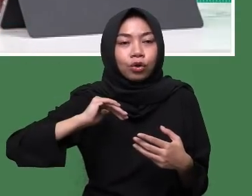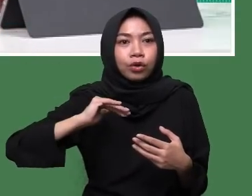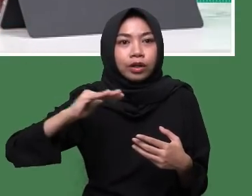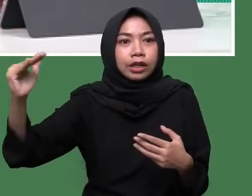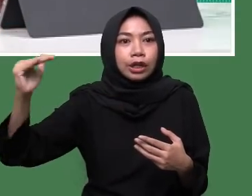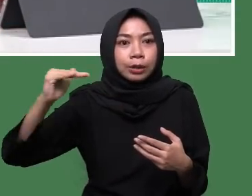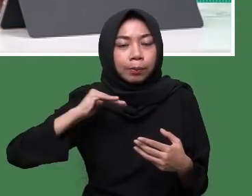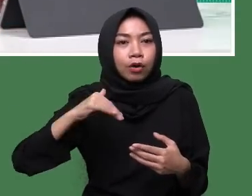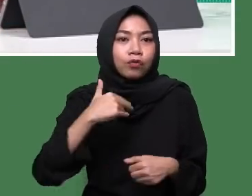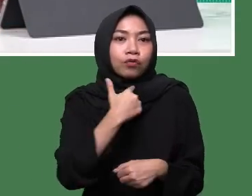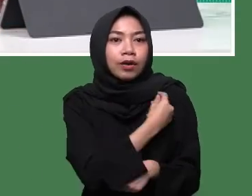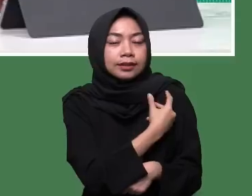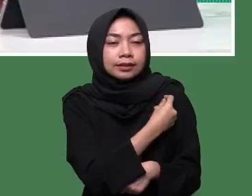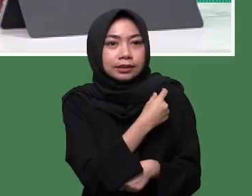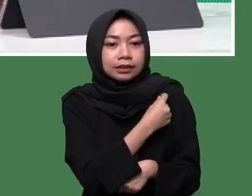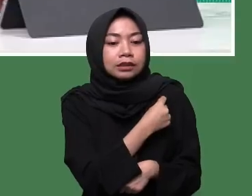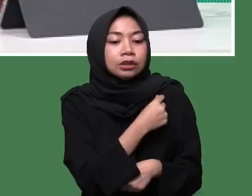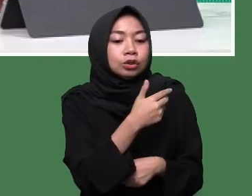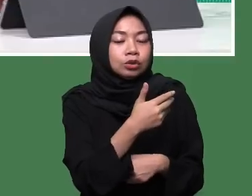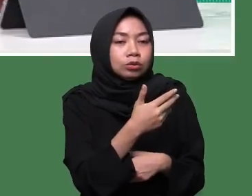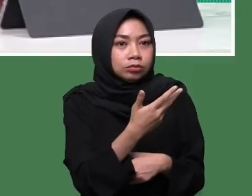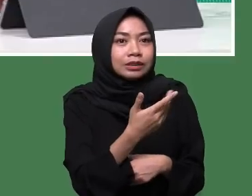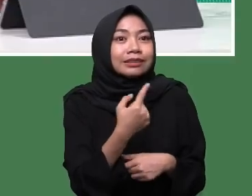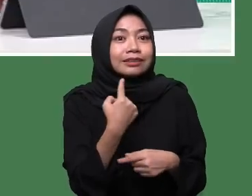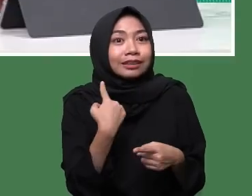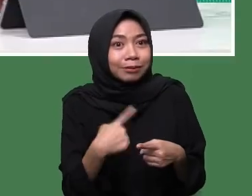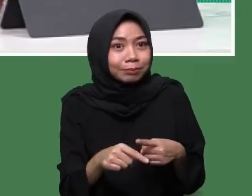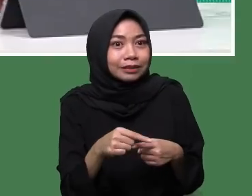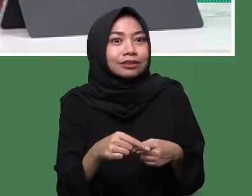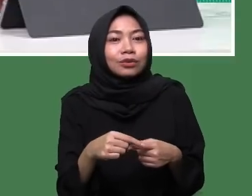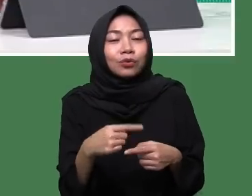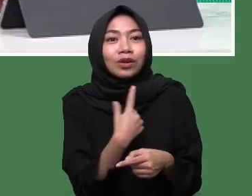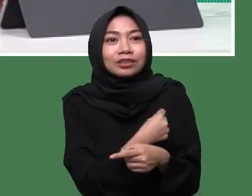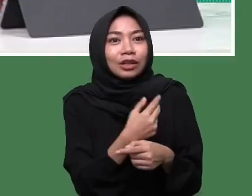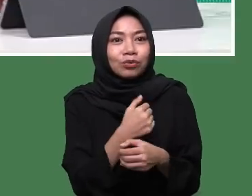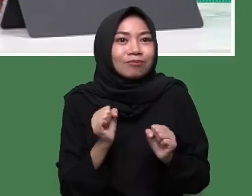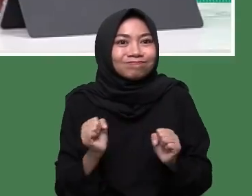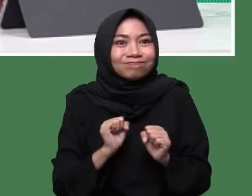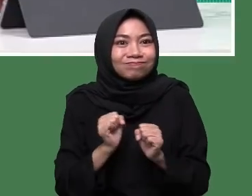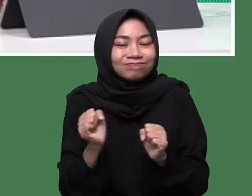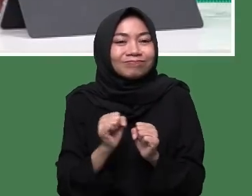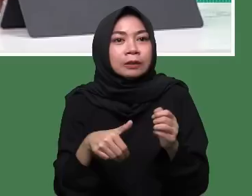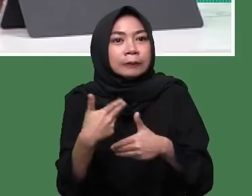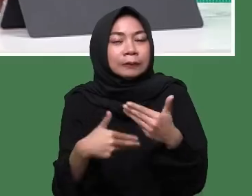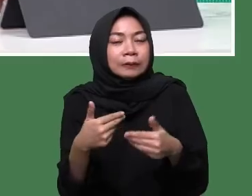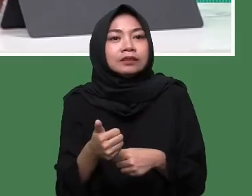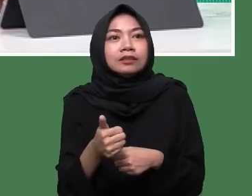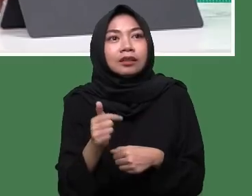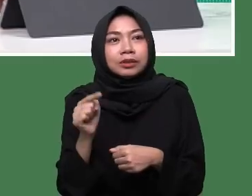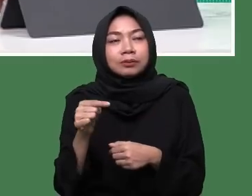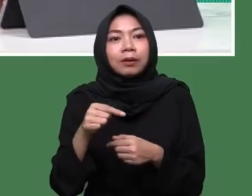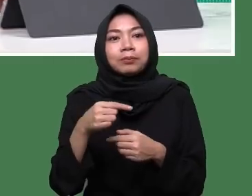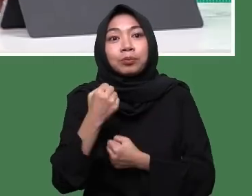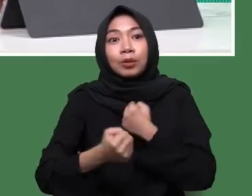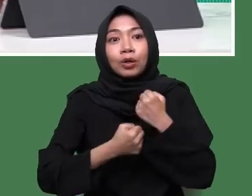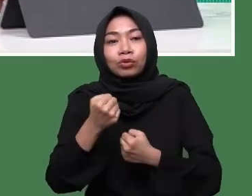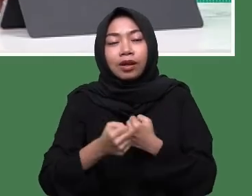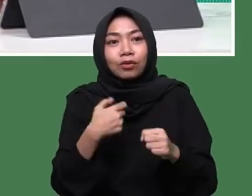then to fill and finish or to bottling the vaccines in Indonesia, because the veterinary pharma in